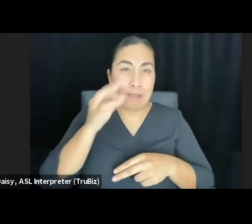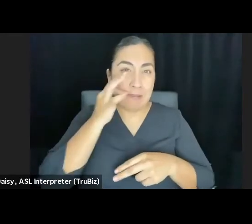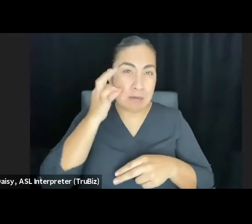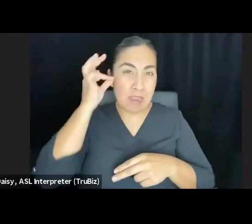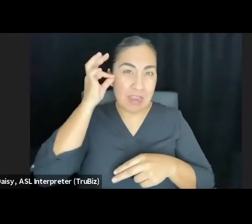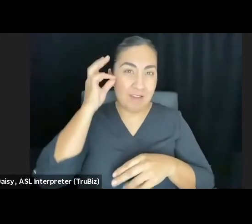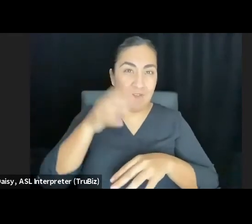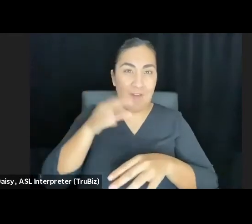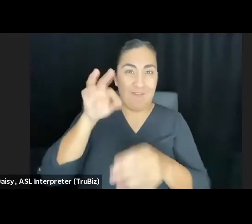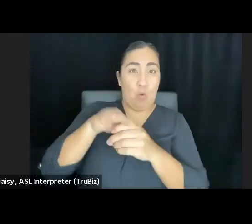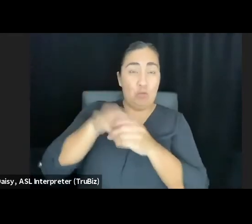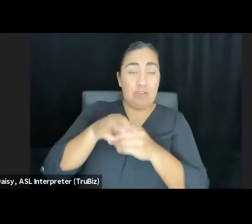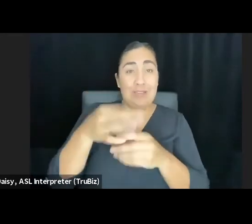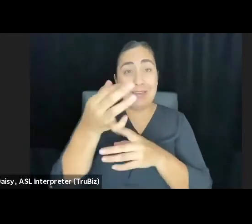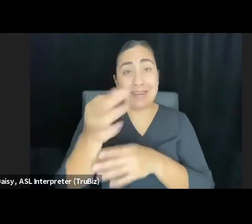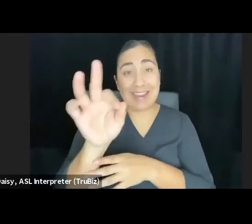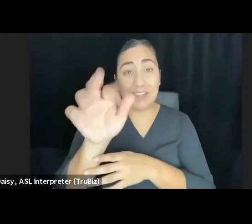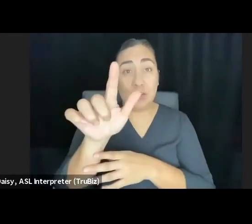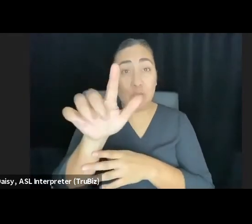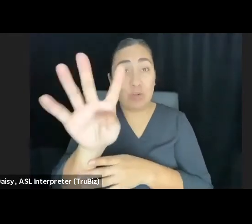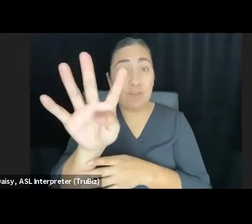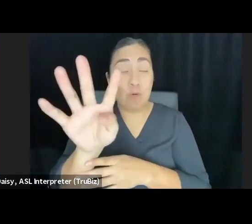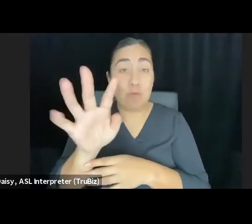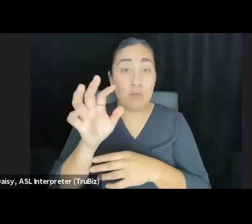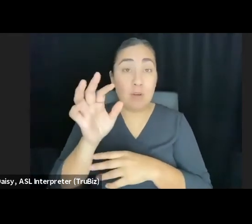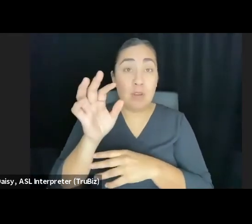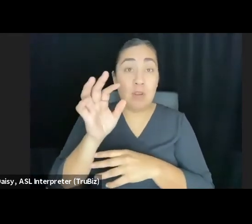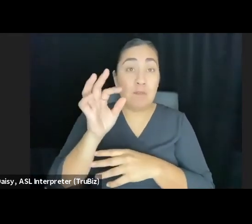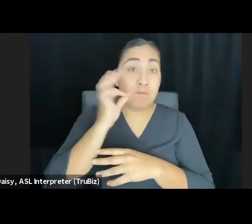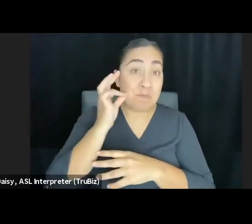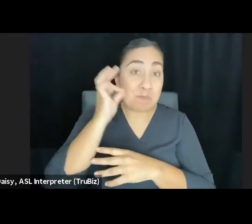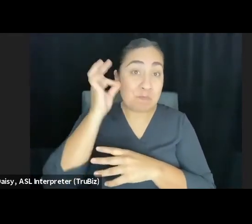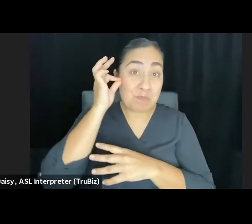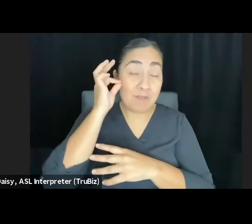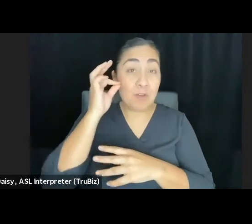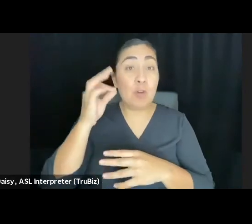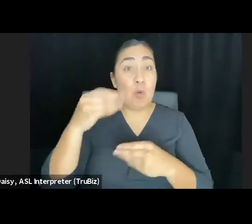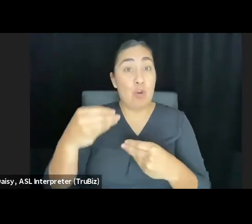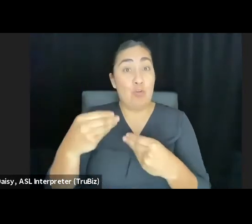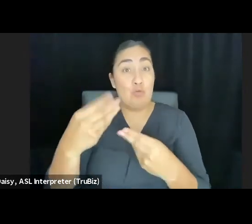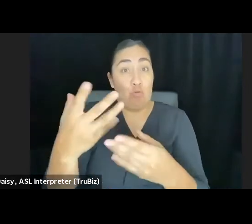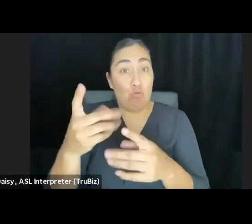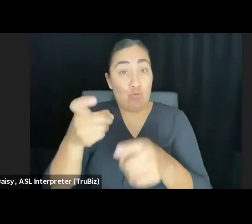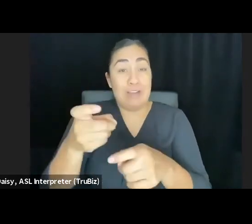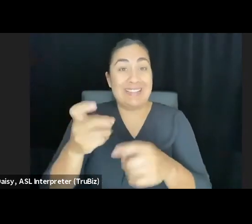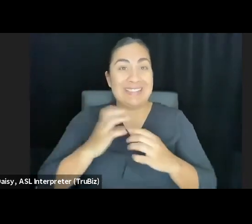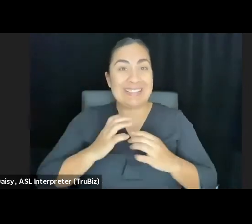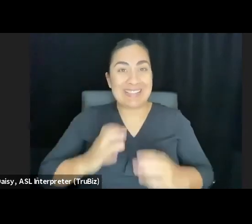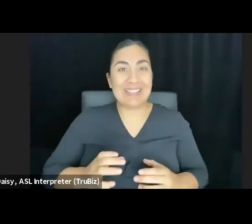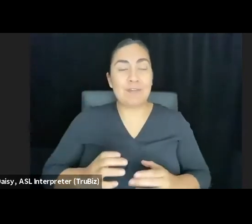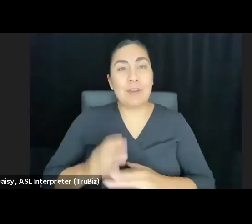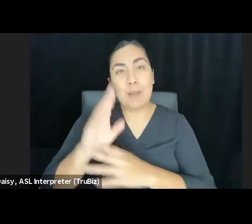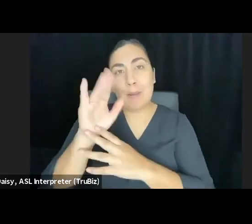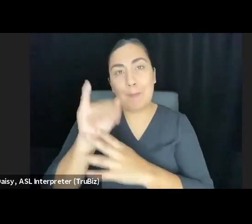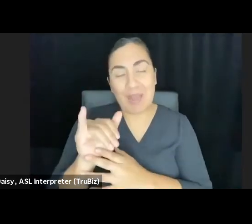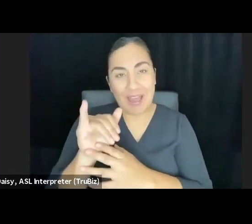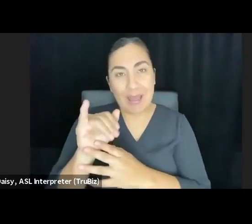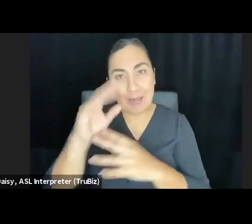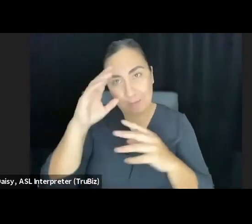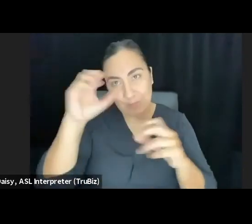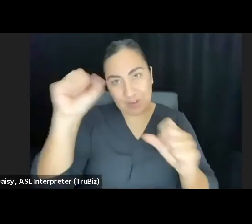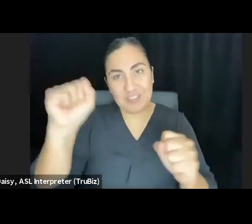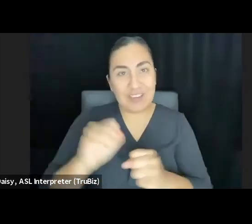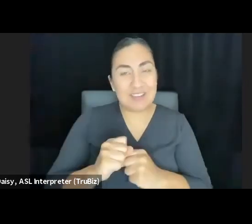1924, Native Americans were granted citizenship by President Calvin Coolidge when he signed the